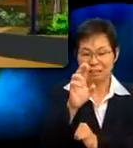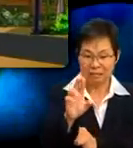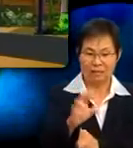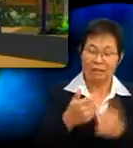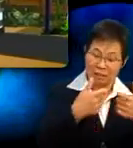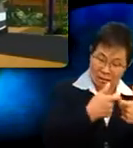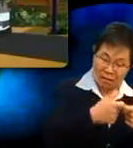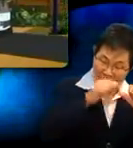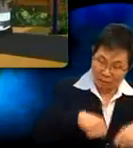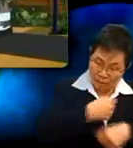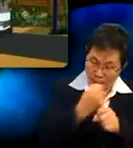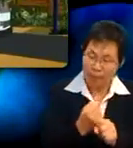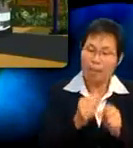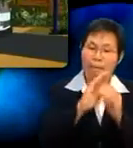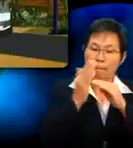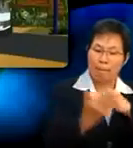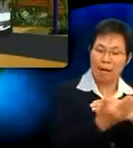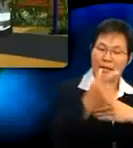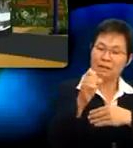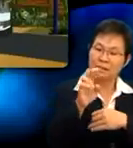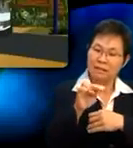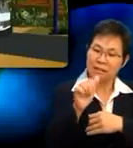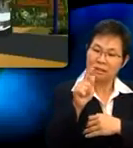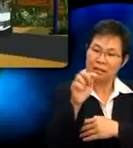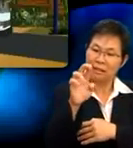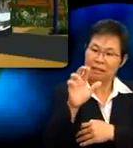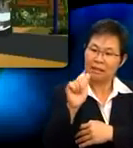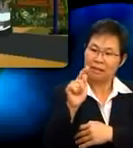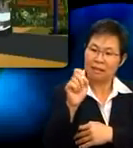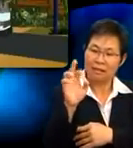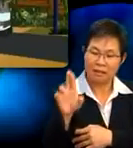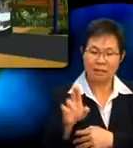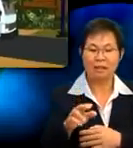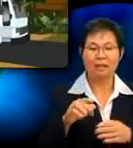Electricity can also be produced by generators like this one here.